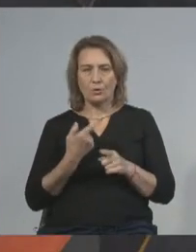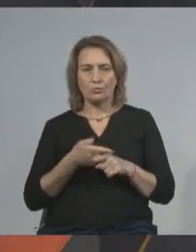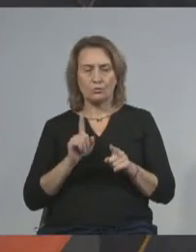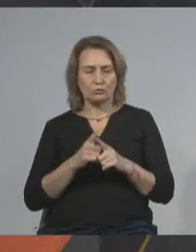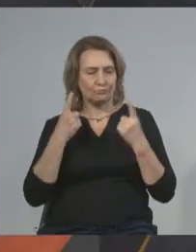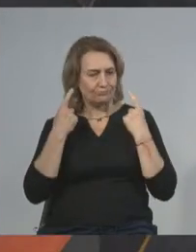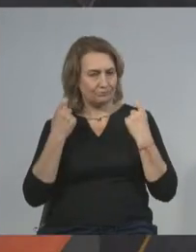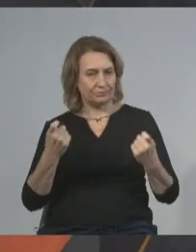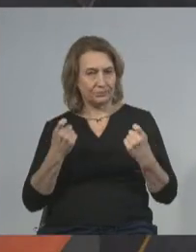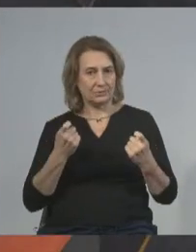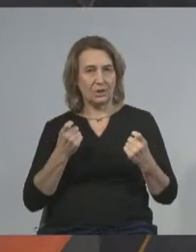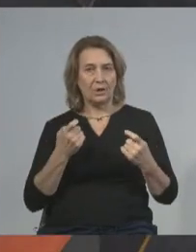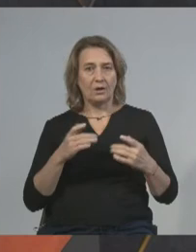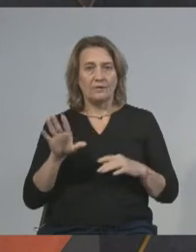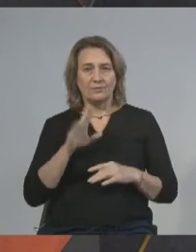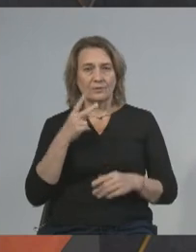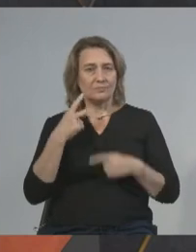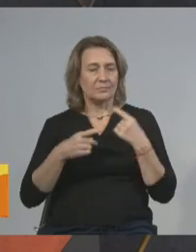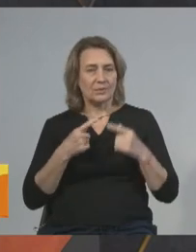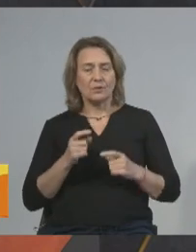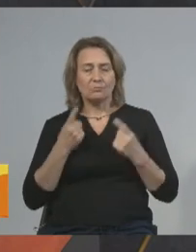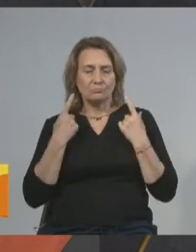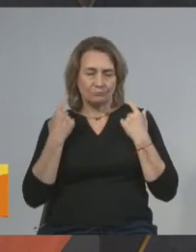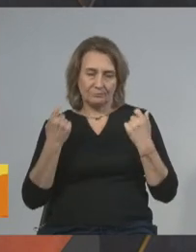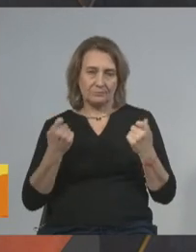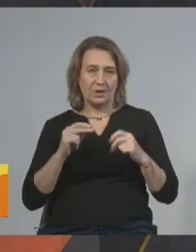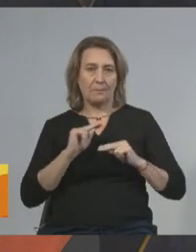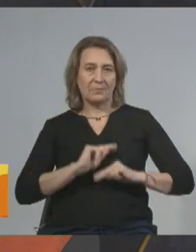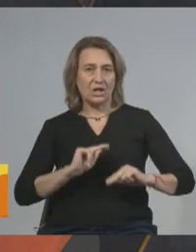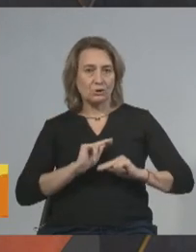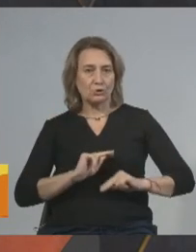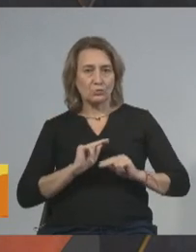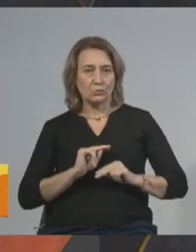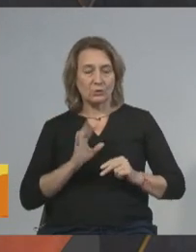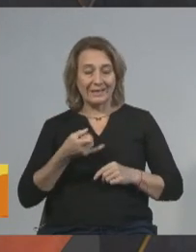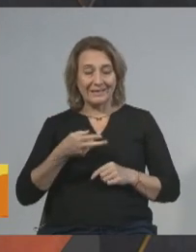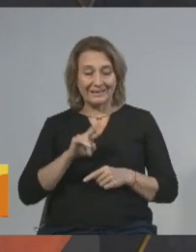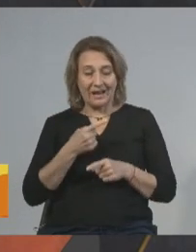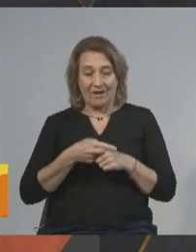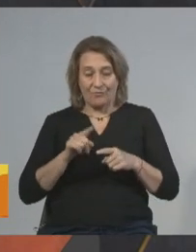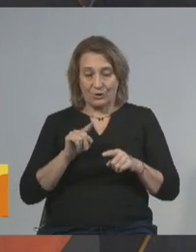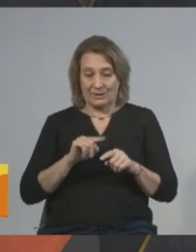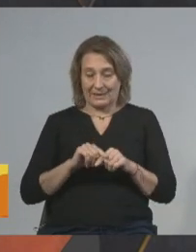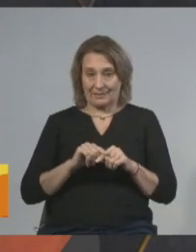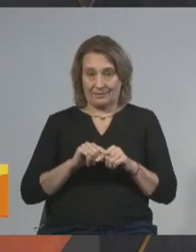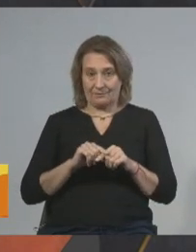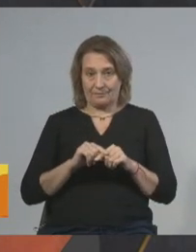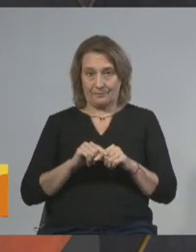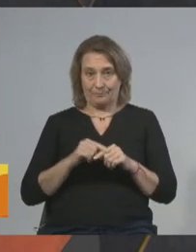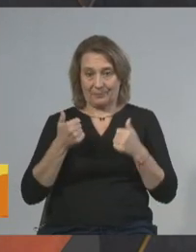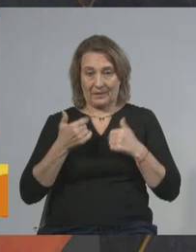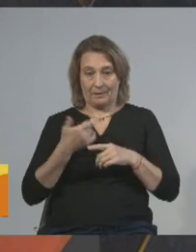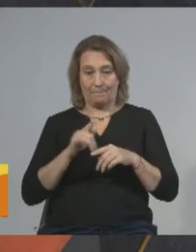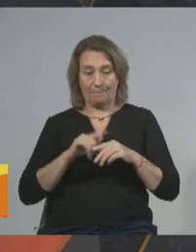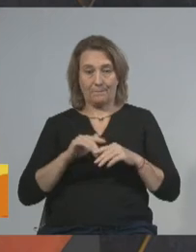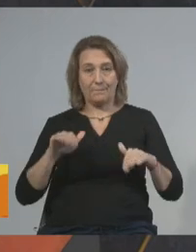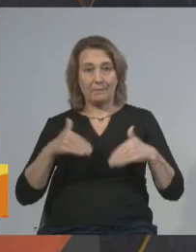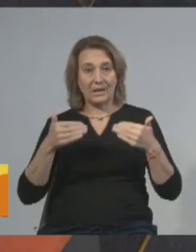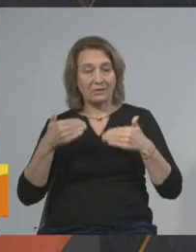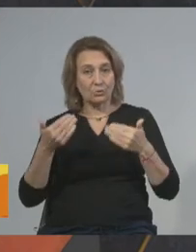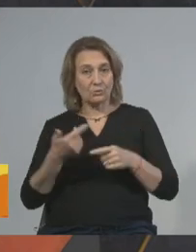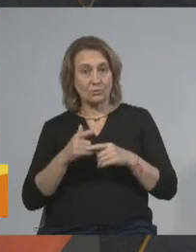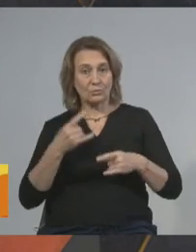an excellent event project which works every year and supports this media